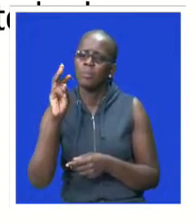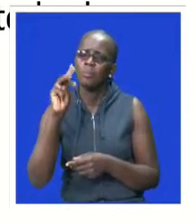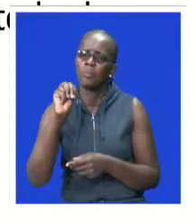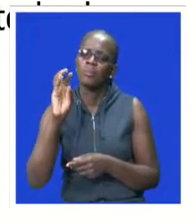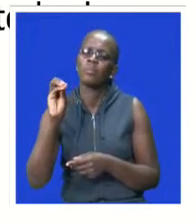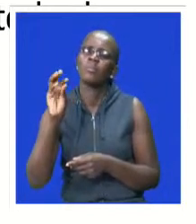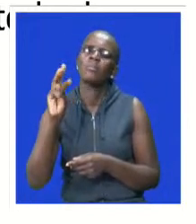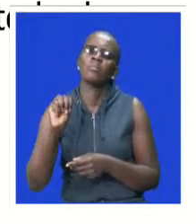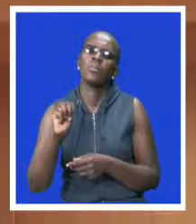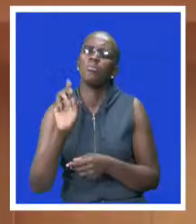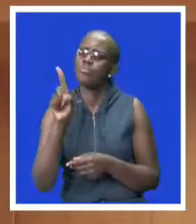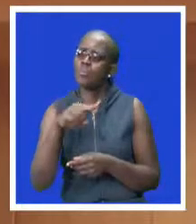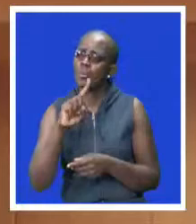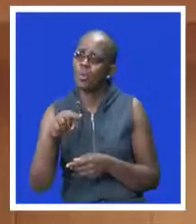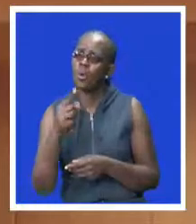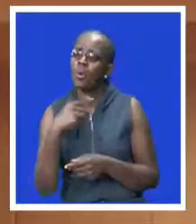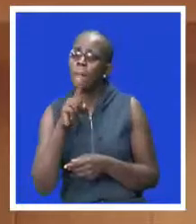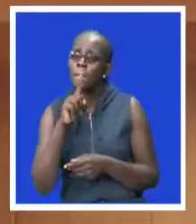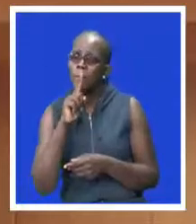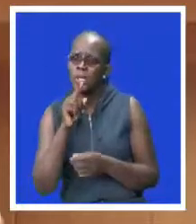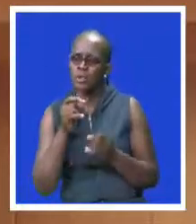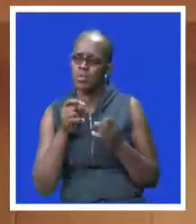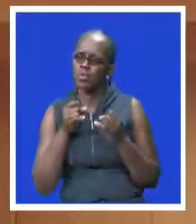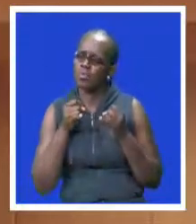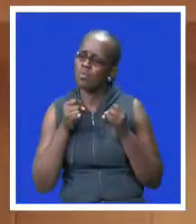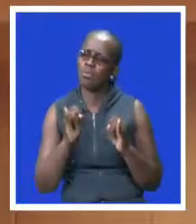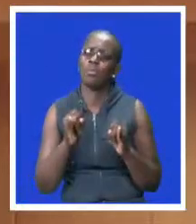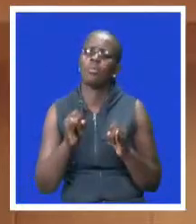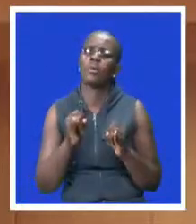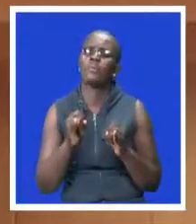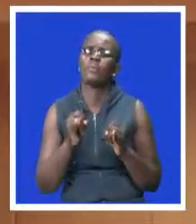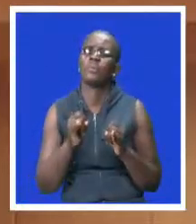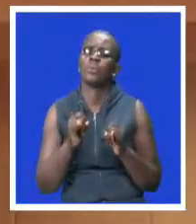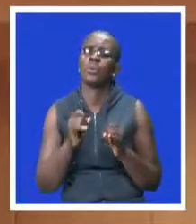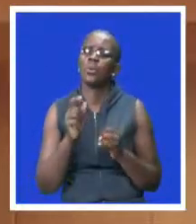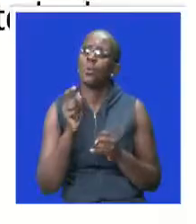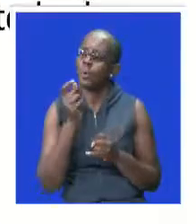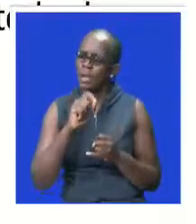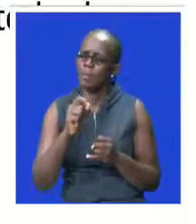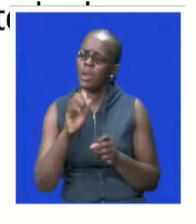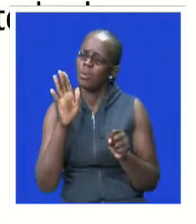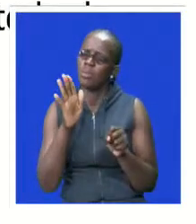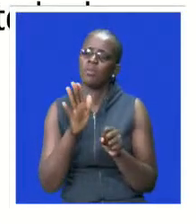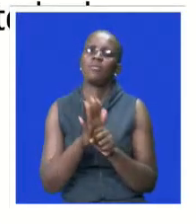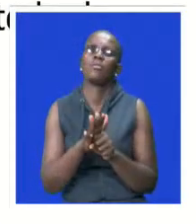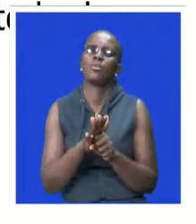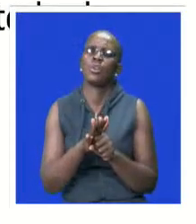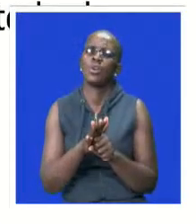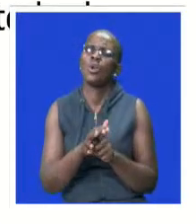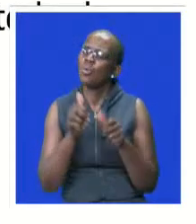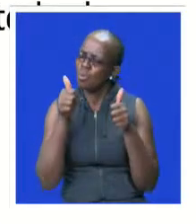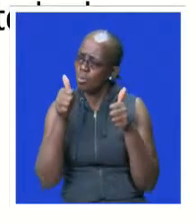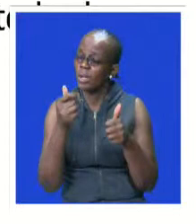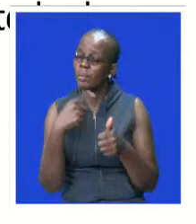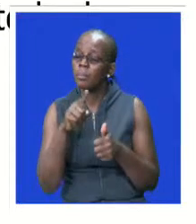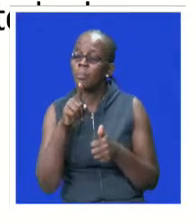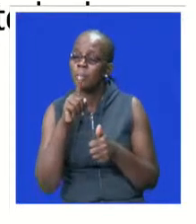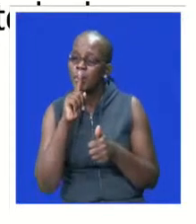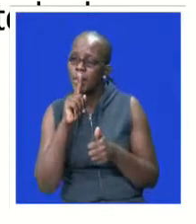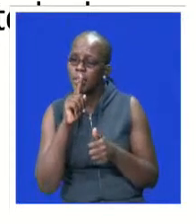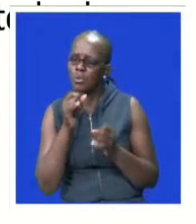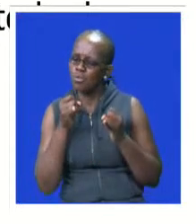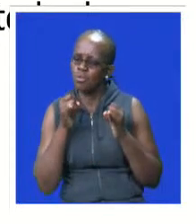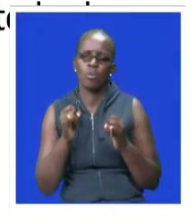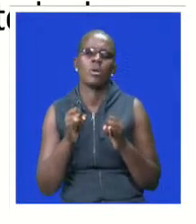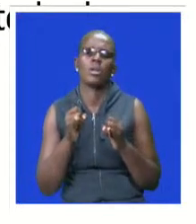be informal writing, but then it is not accepted, right? So you cannot say, my mom kind of like